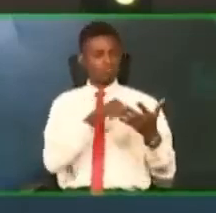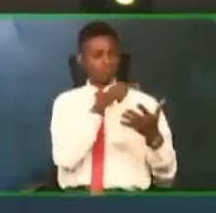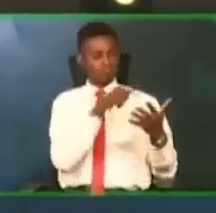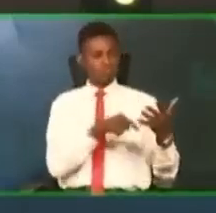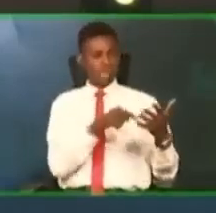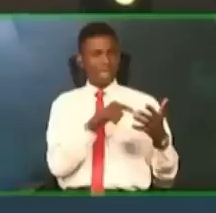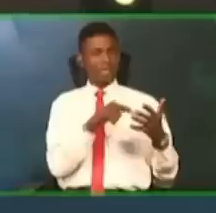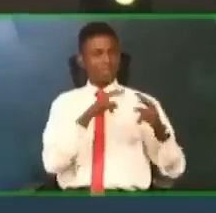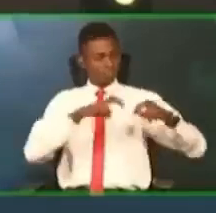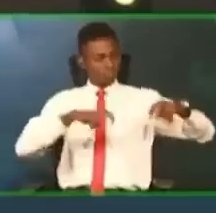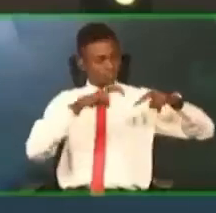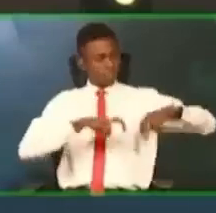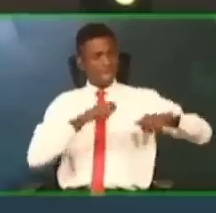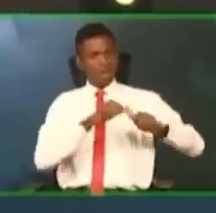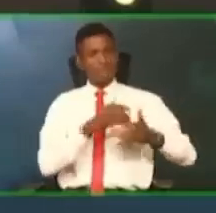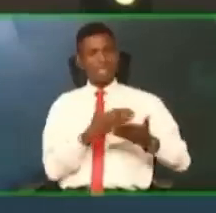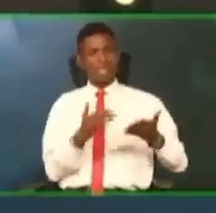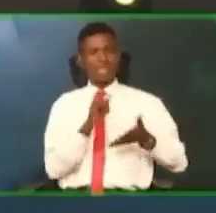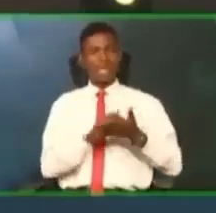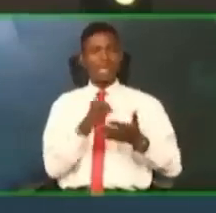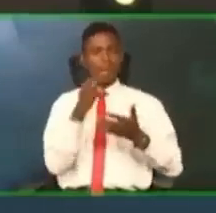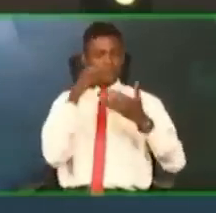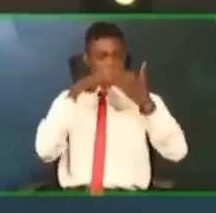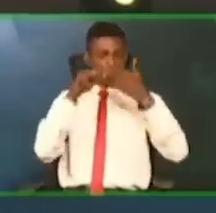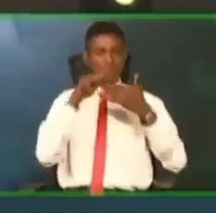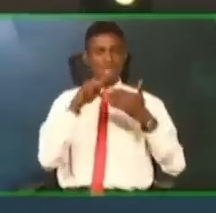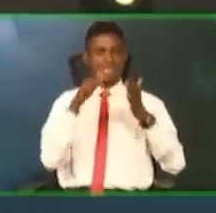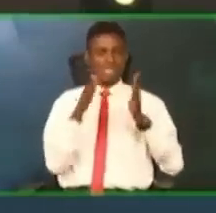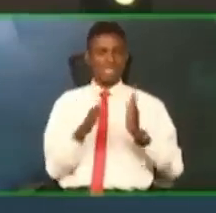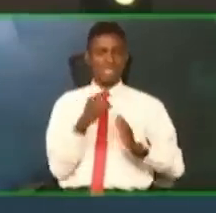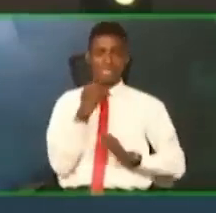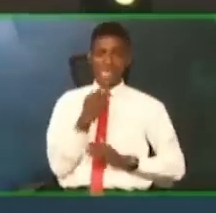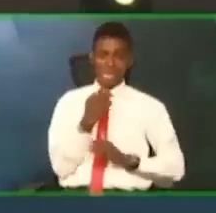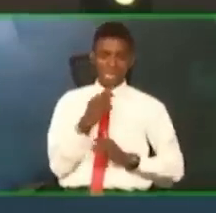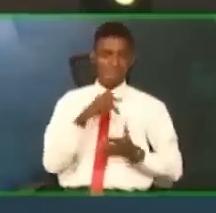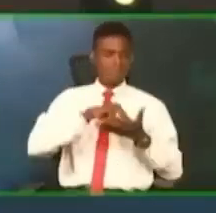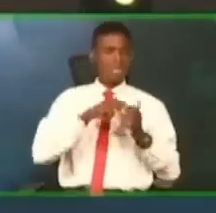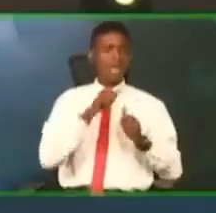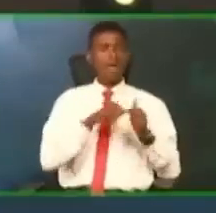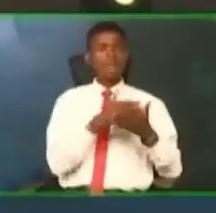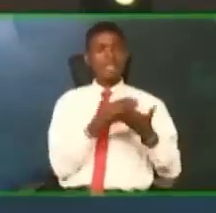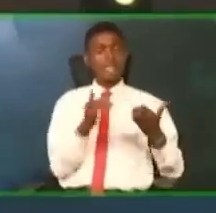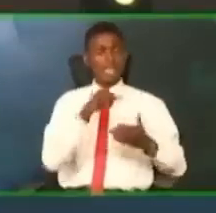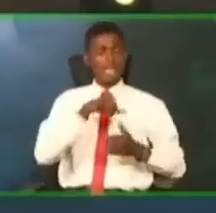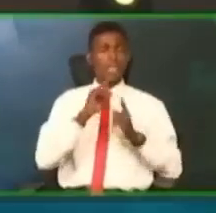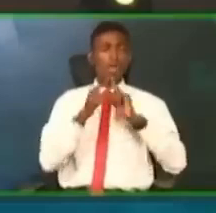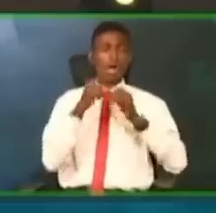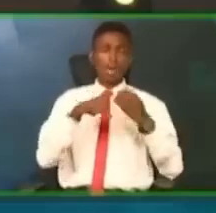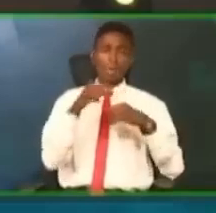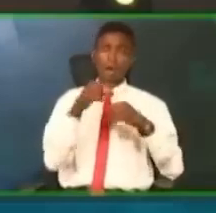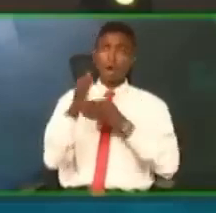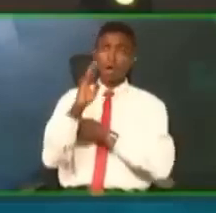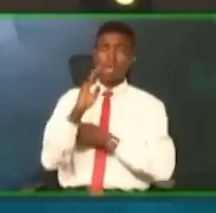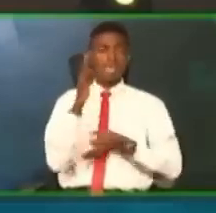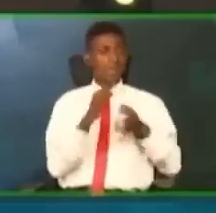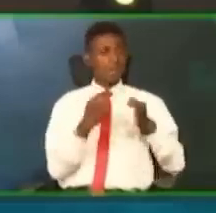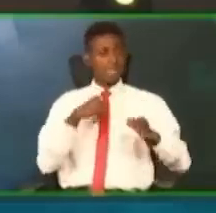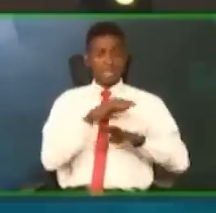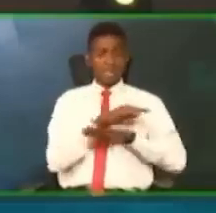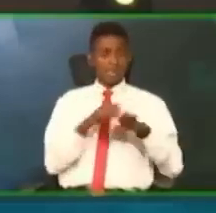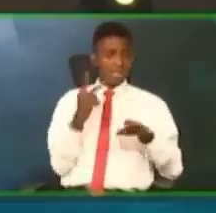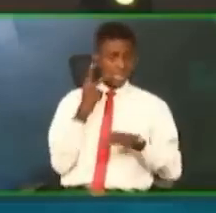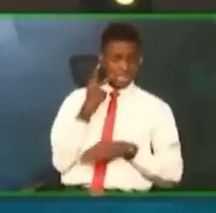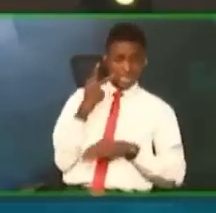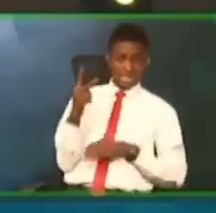Jesus. That means everything they attributed to God, if we did not see it in the life of Jesus, we have